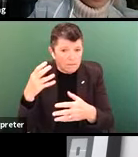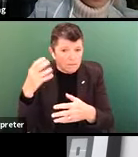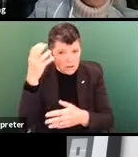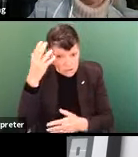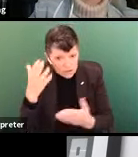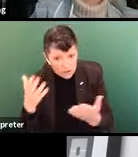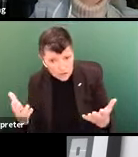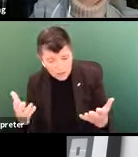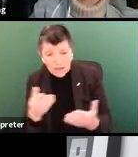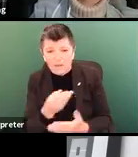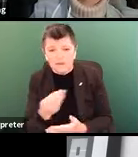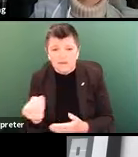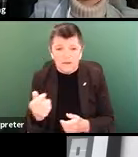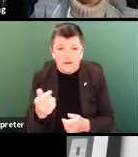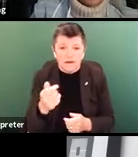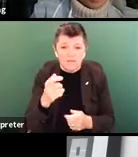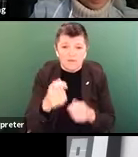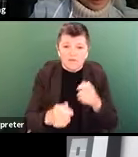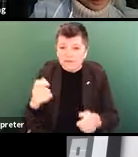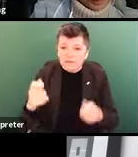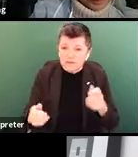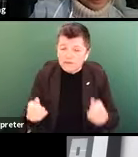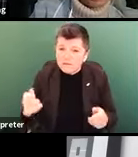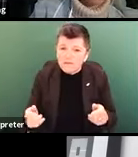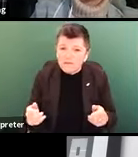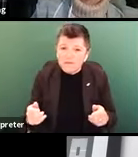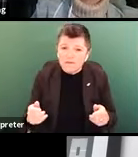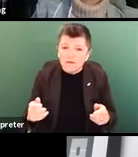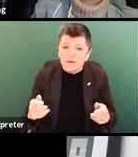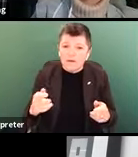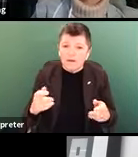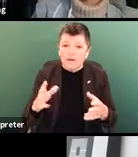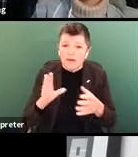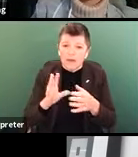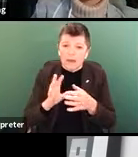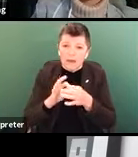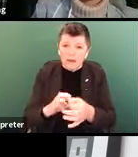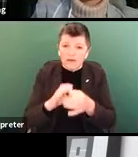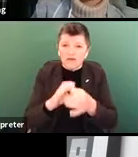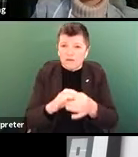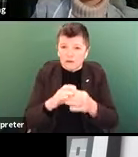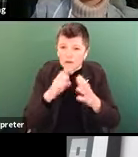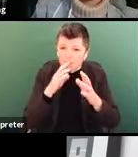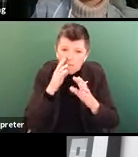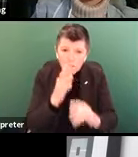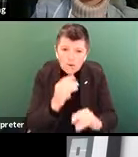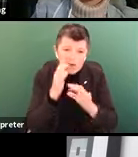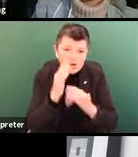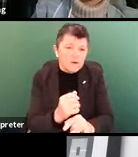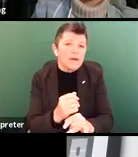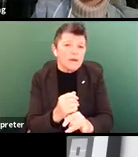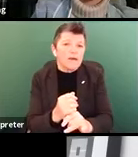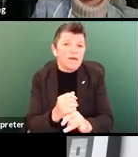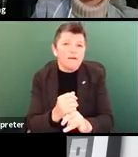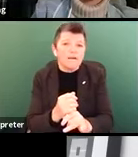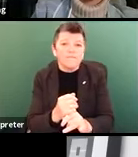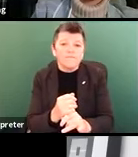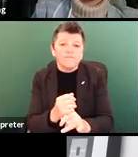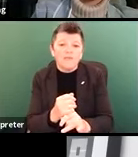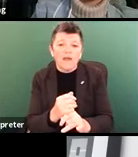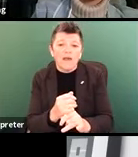some citizens' engagement in monitoring and some the process